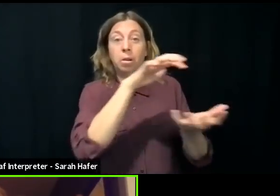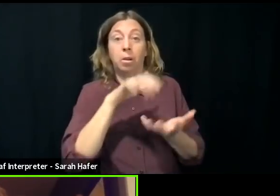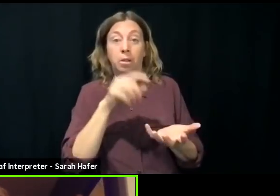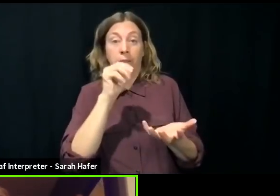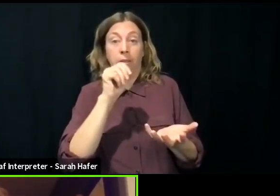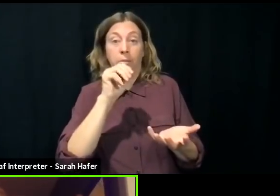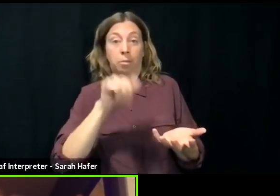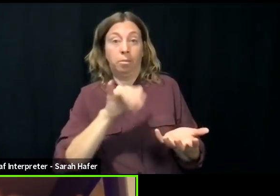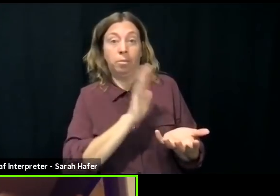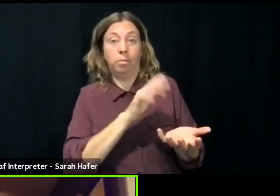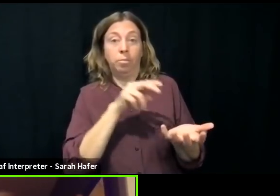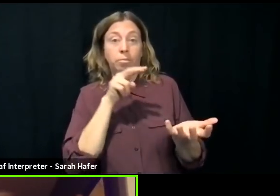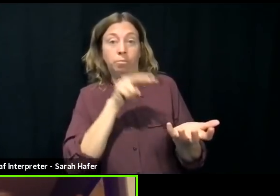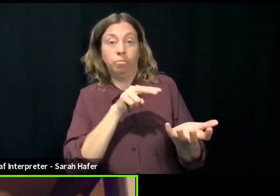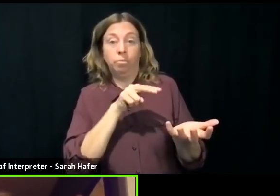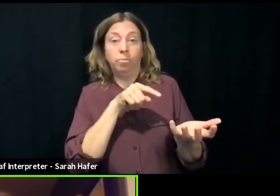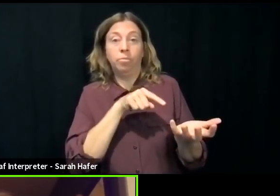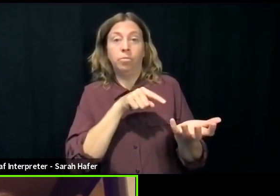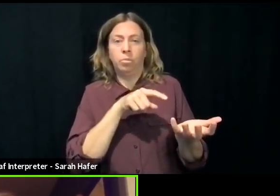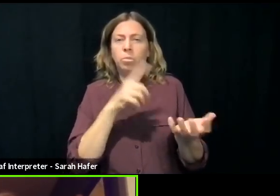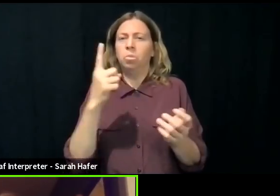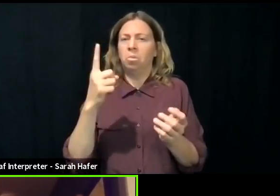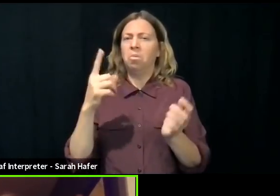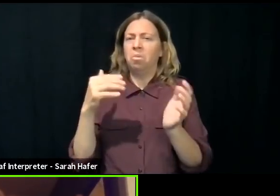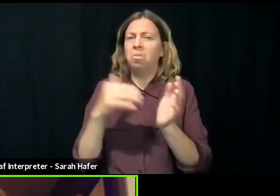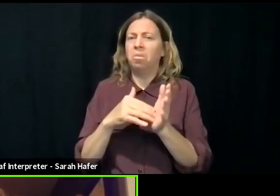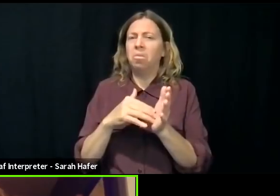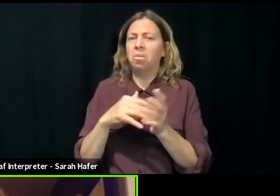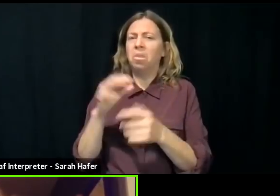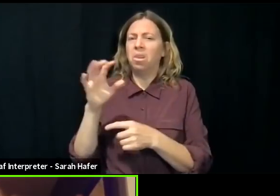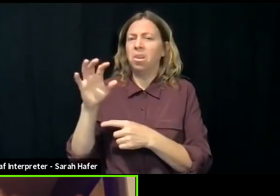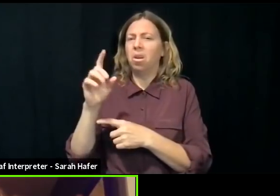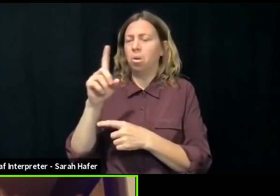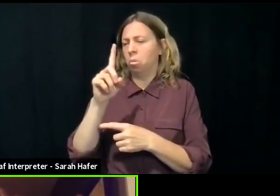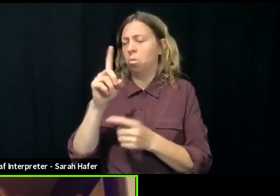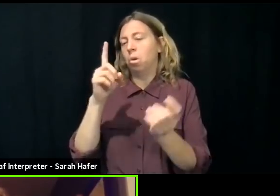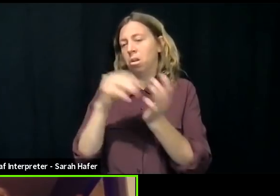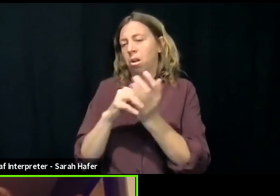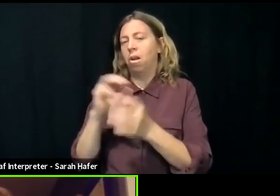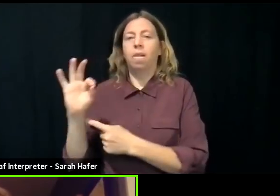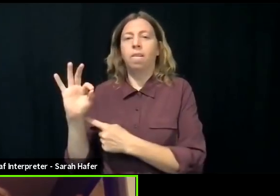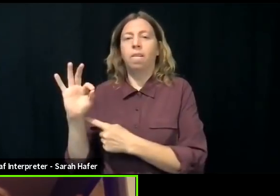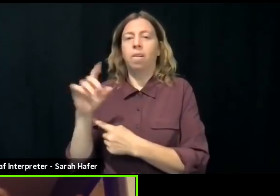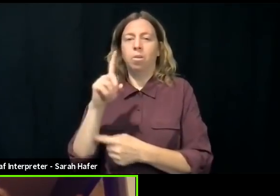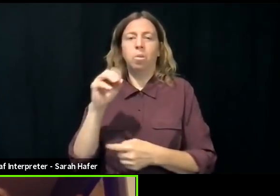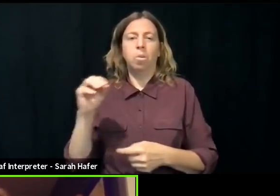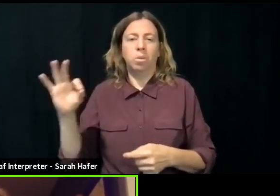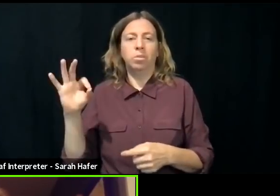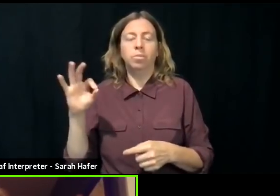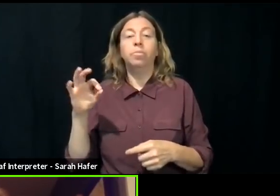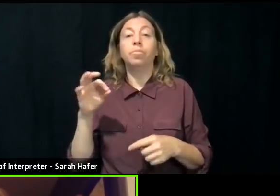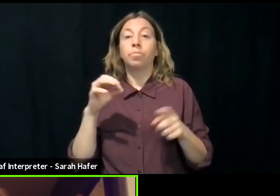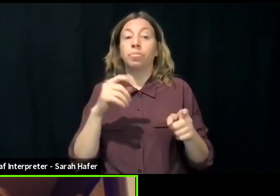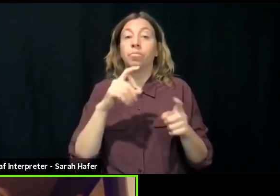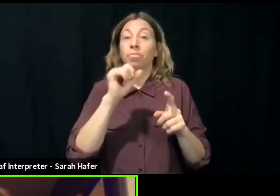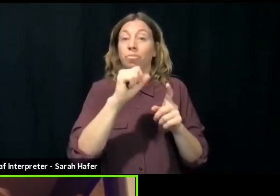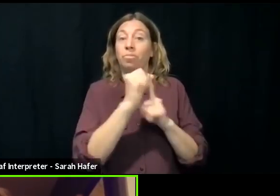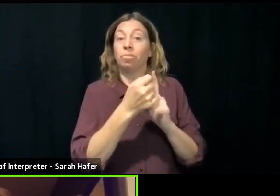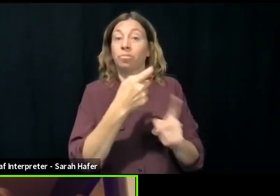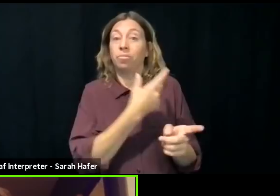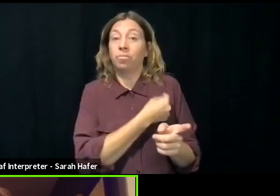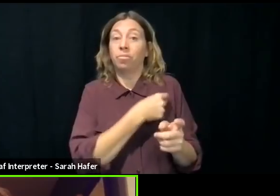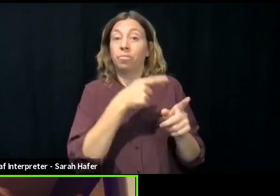1,009 COVID-19 breakthrough cases. This is amongst almost 1.85 million people who are vaccinated at that time. The